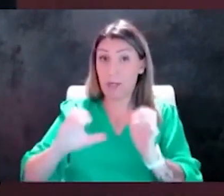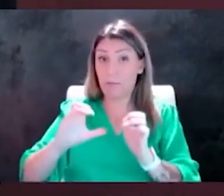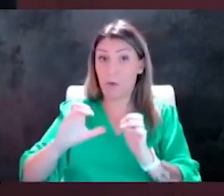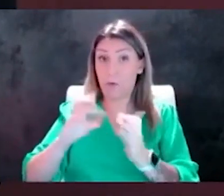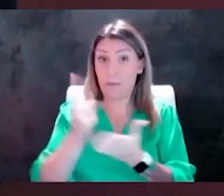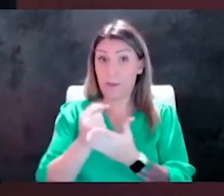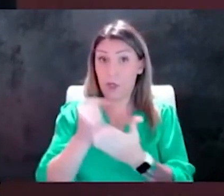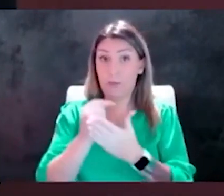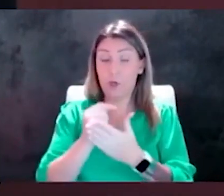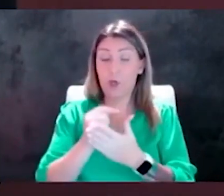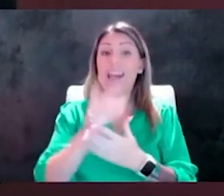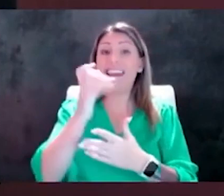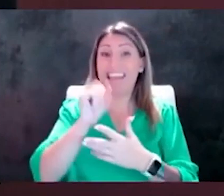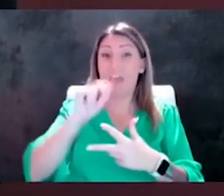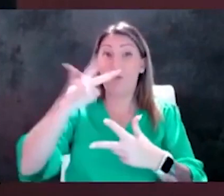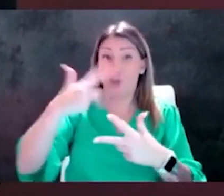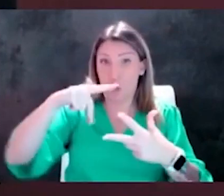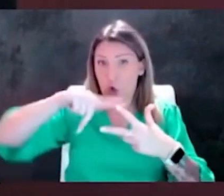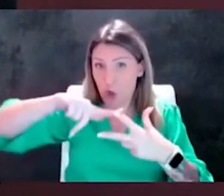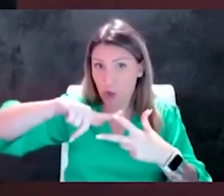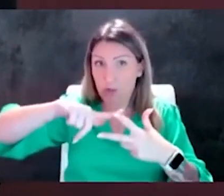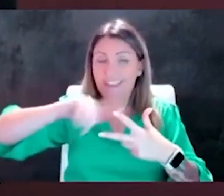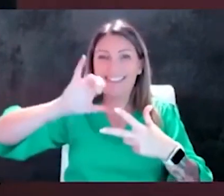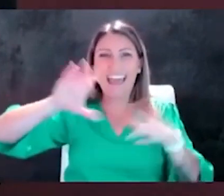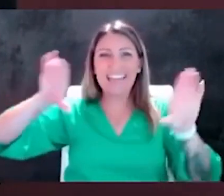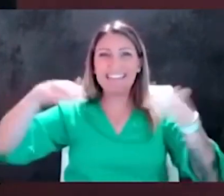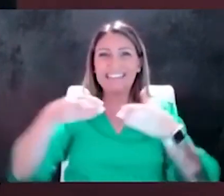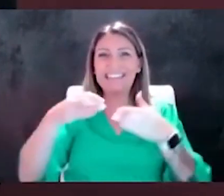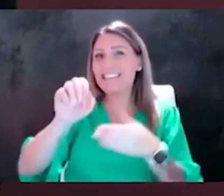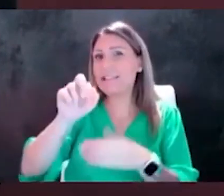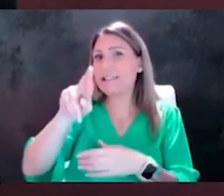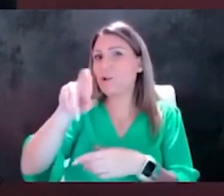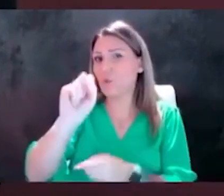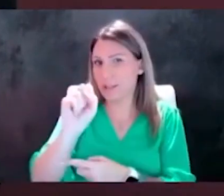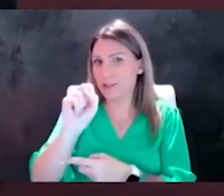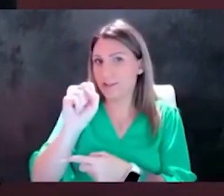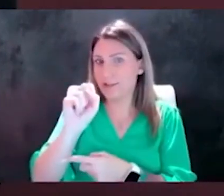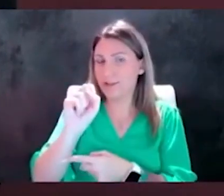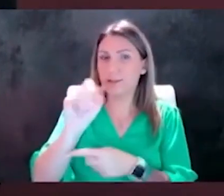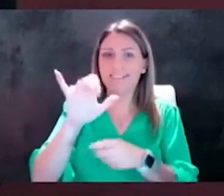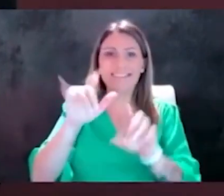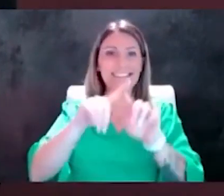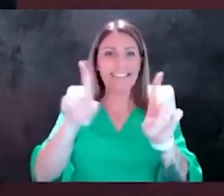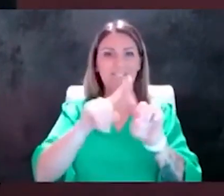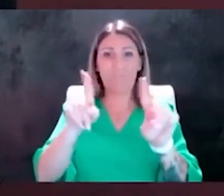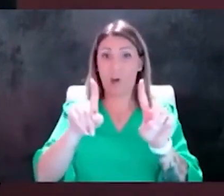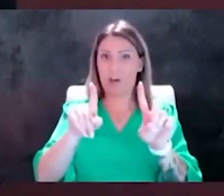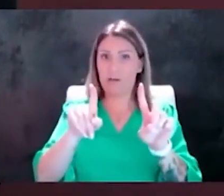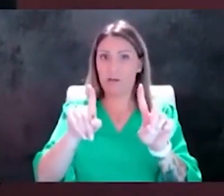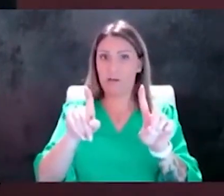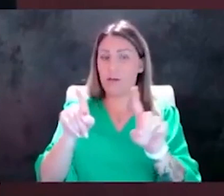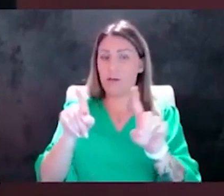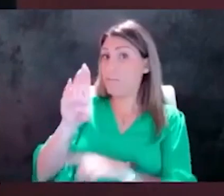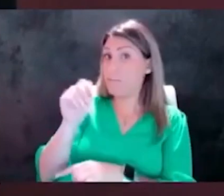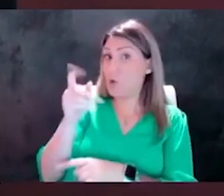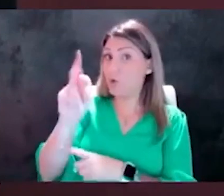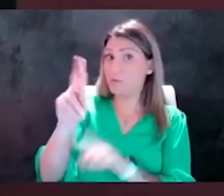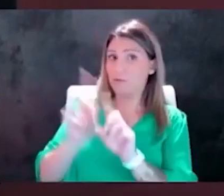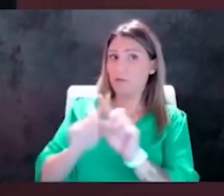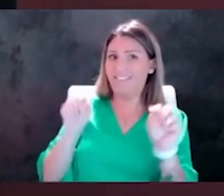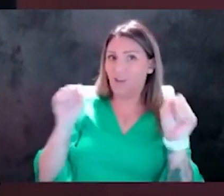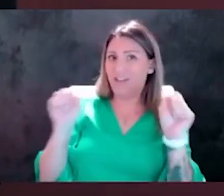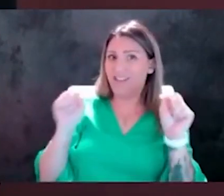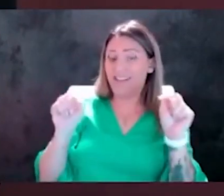part. That's the series of vaccinations. That's different than the booster. Then, if you want to go